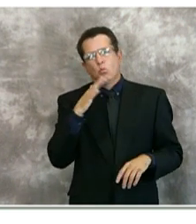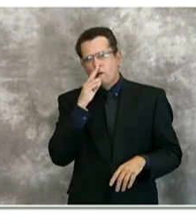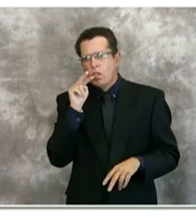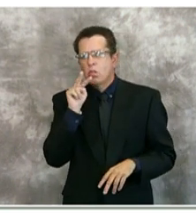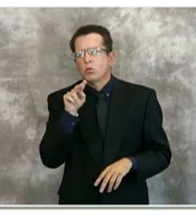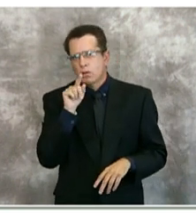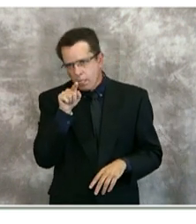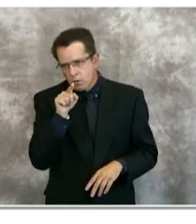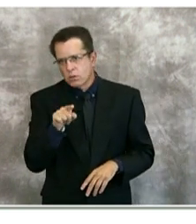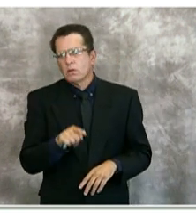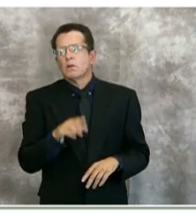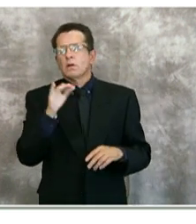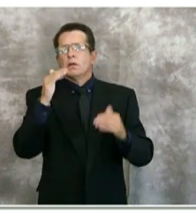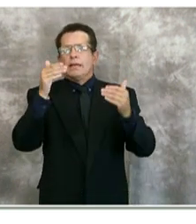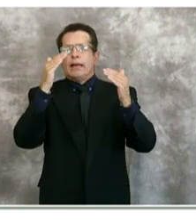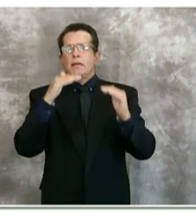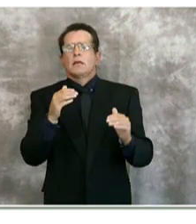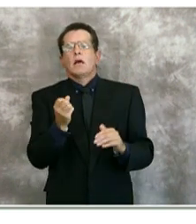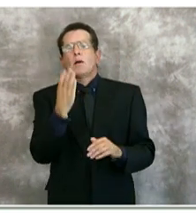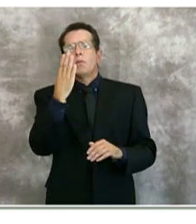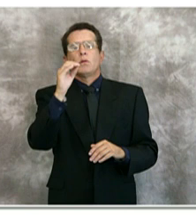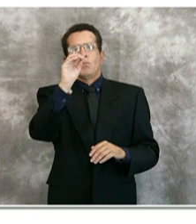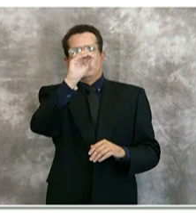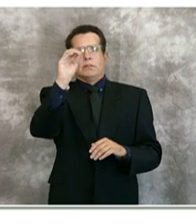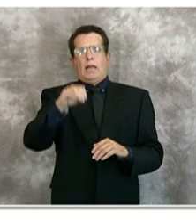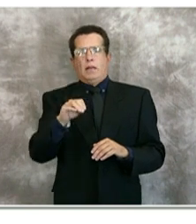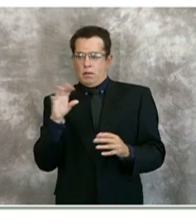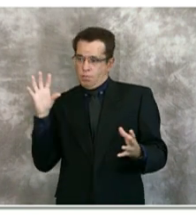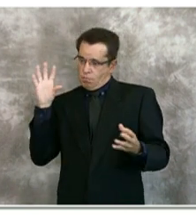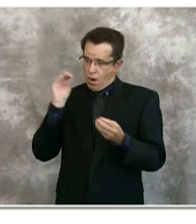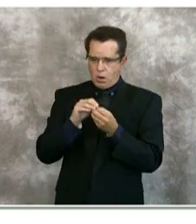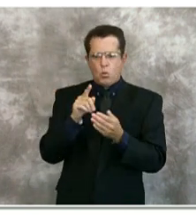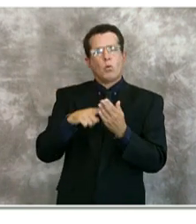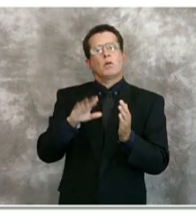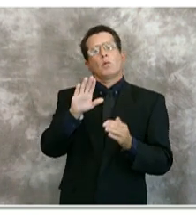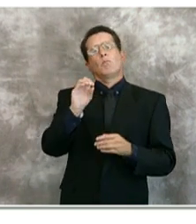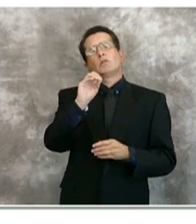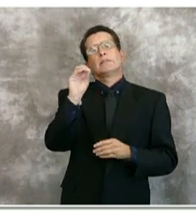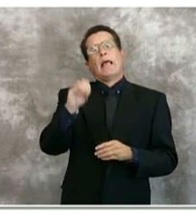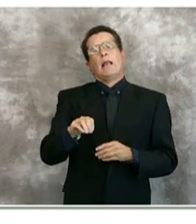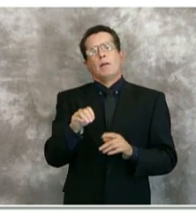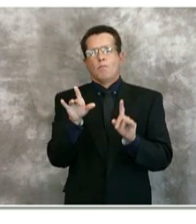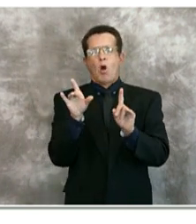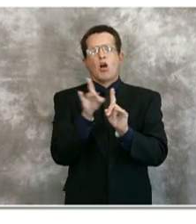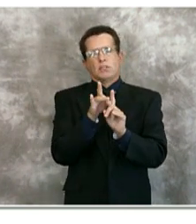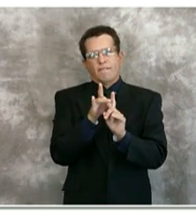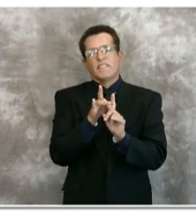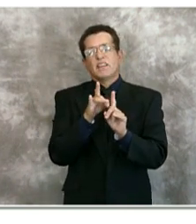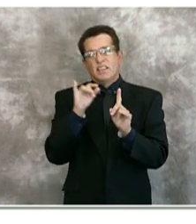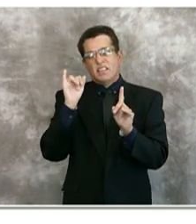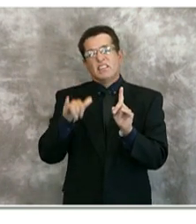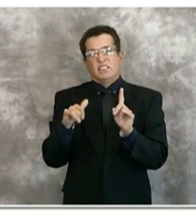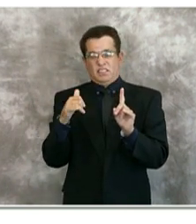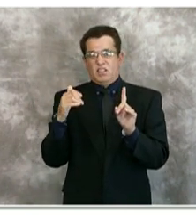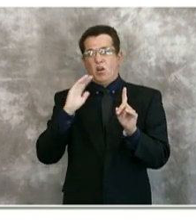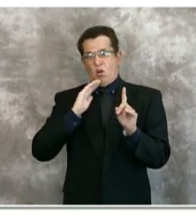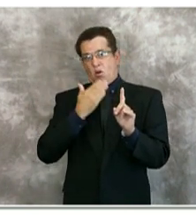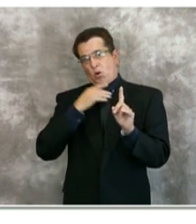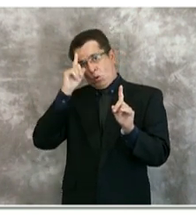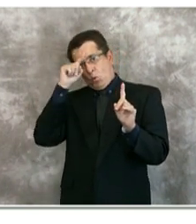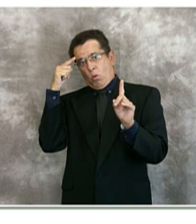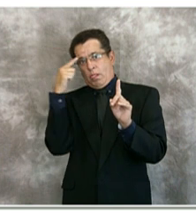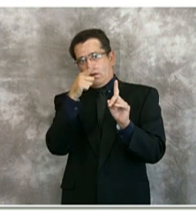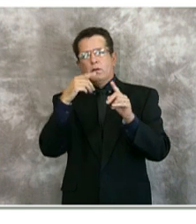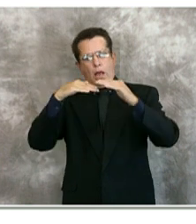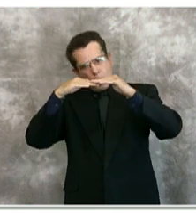there is the 7-day average of percentage of positive for new cases. This is a metric the state of California monitors. The goal for that is to